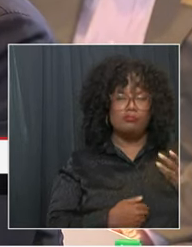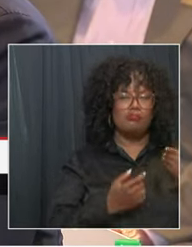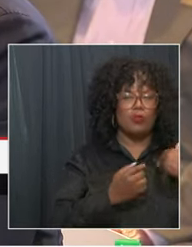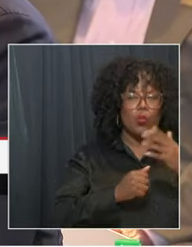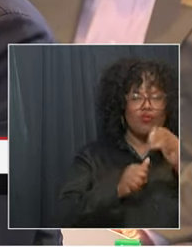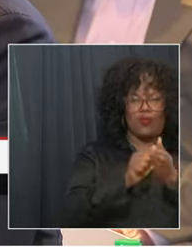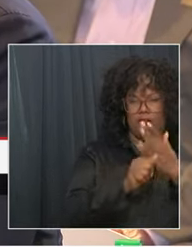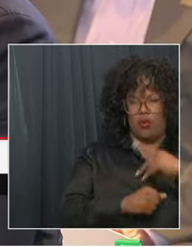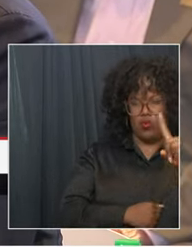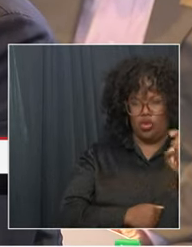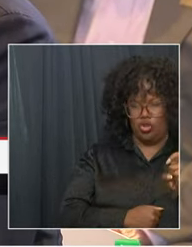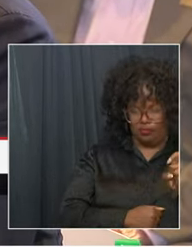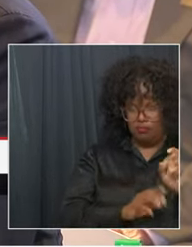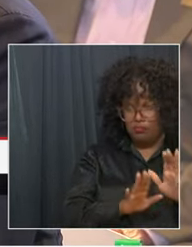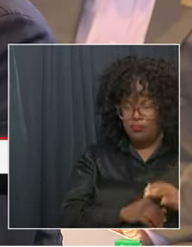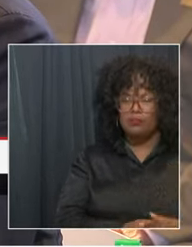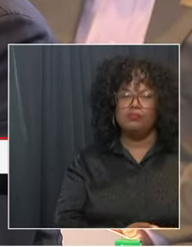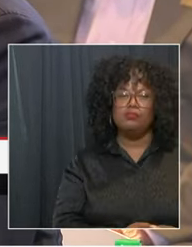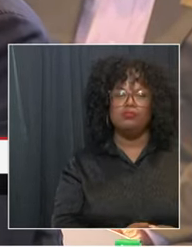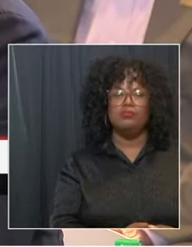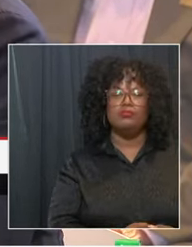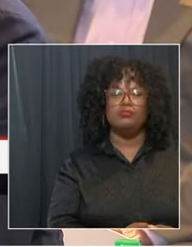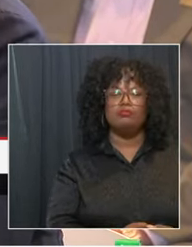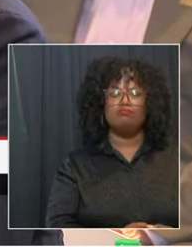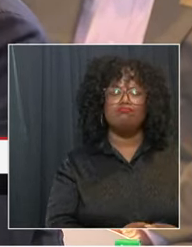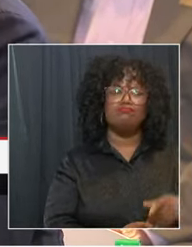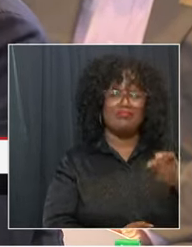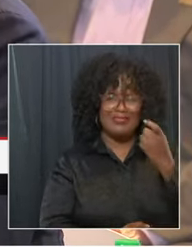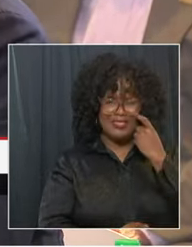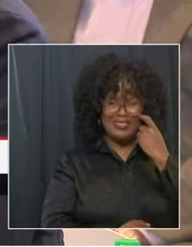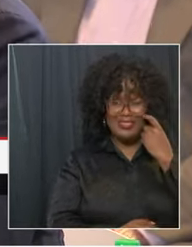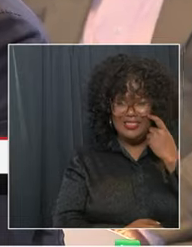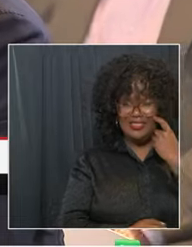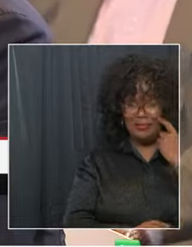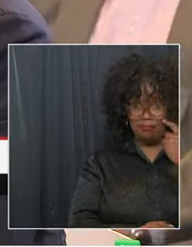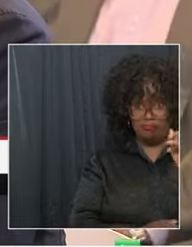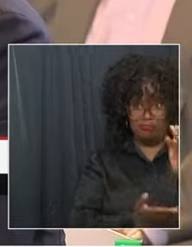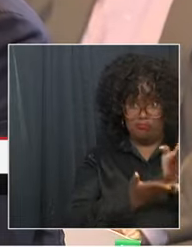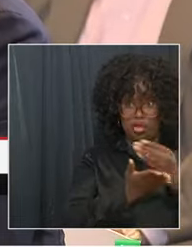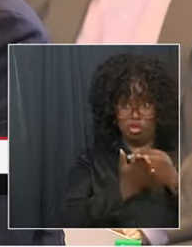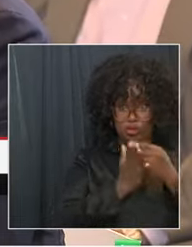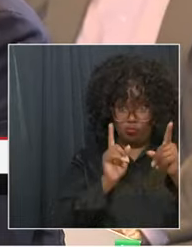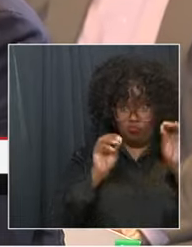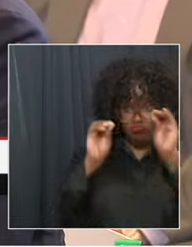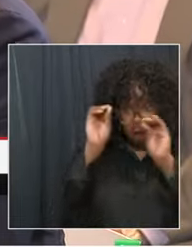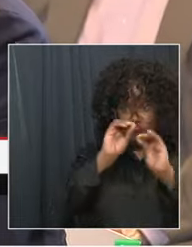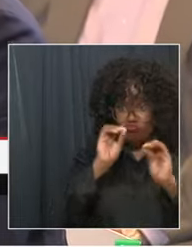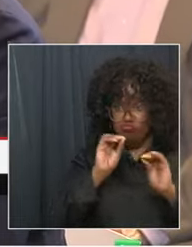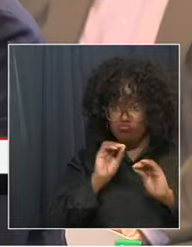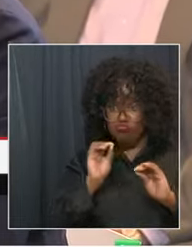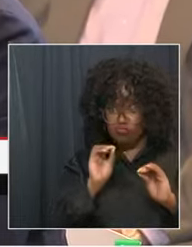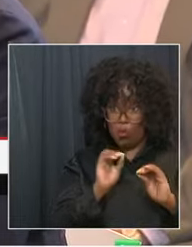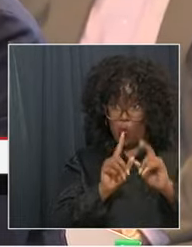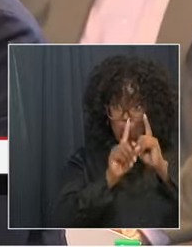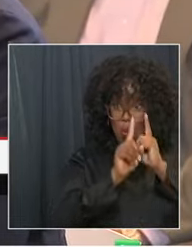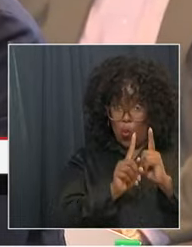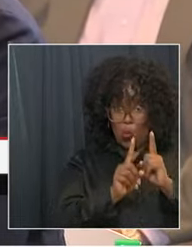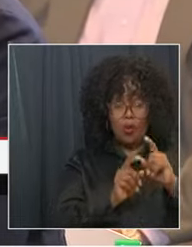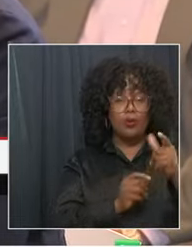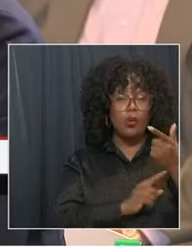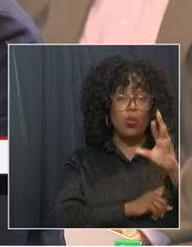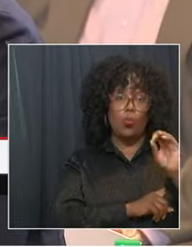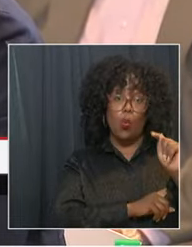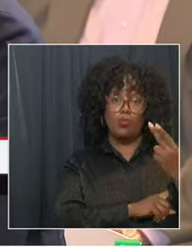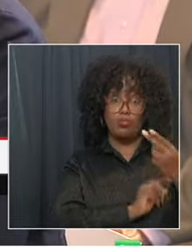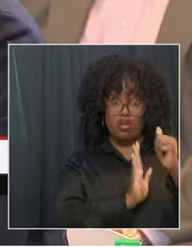when you said you were putting this budget together, you focused on the growth agenda, and you categorized questions that, does